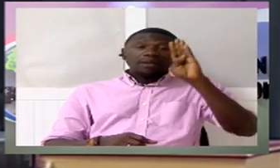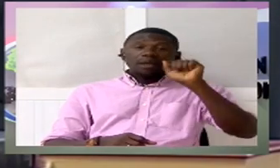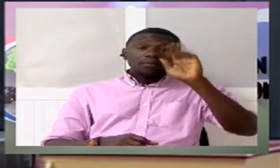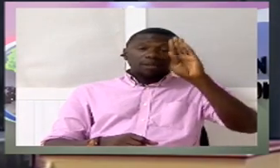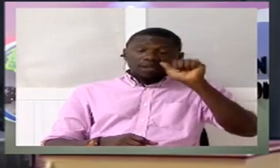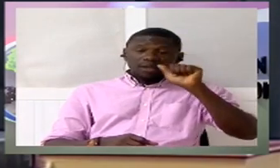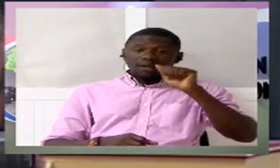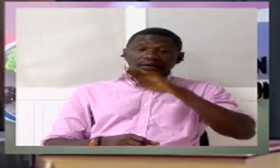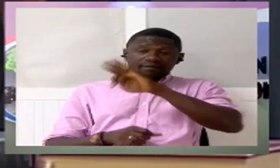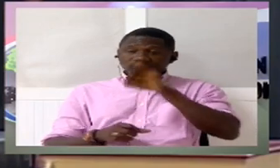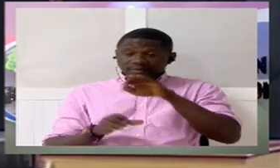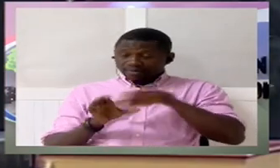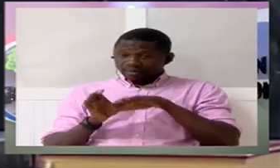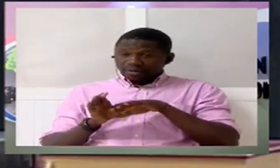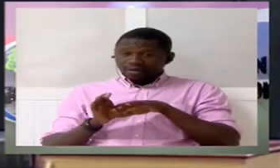agreement with him.